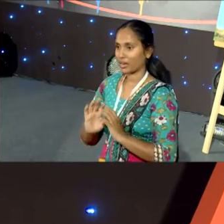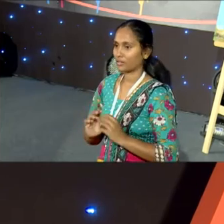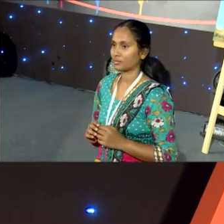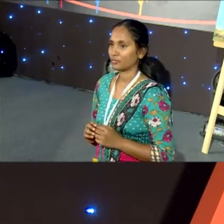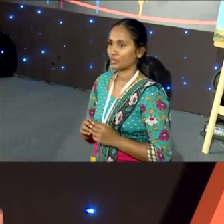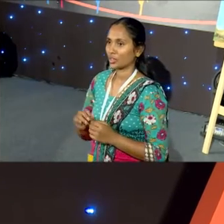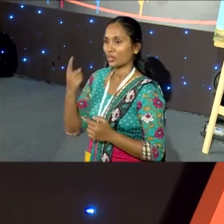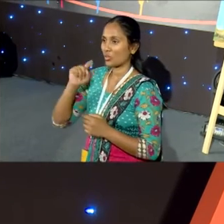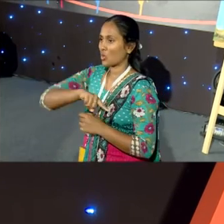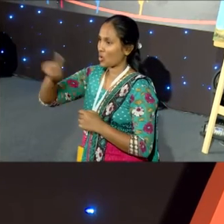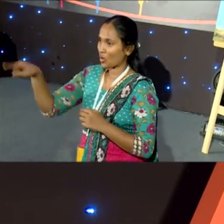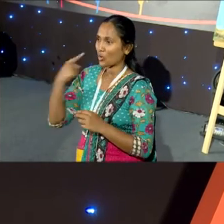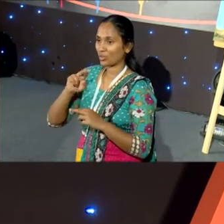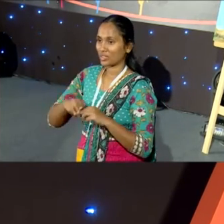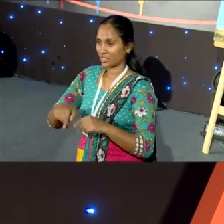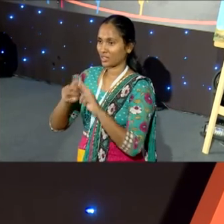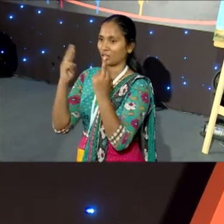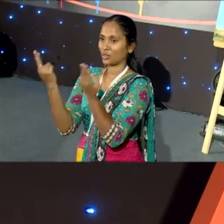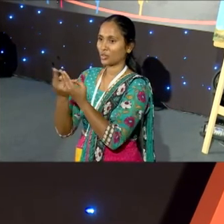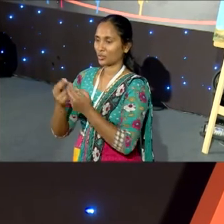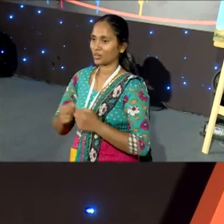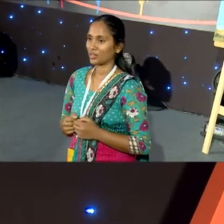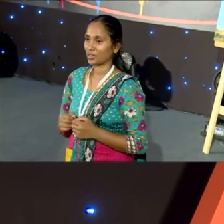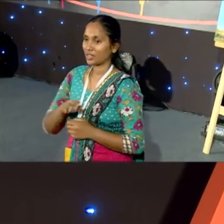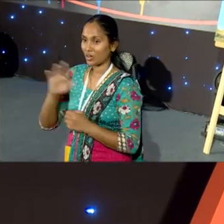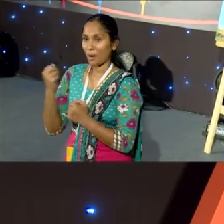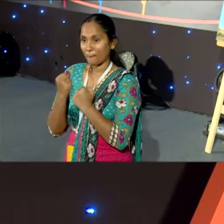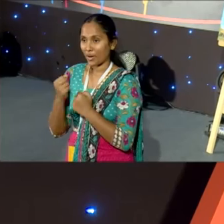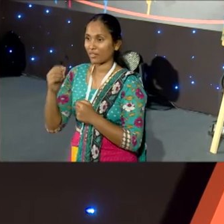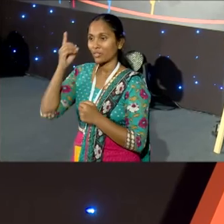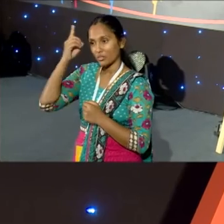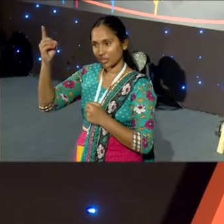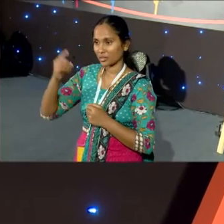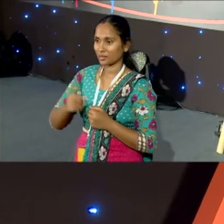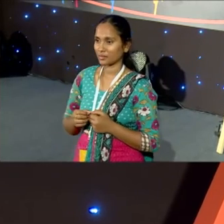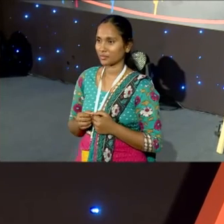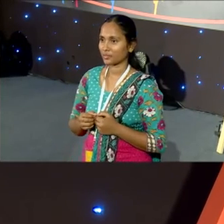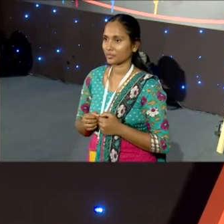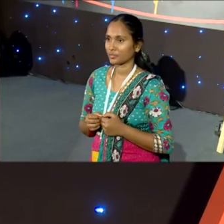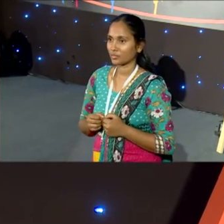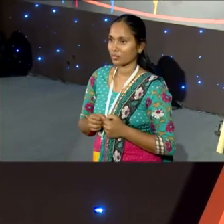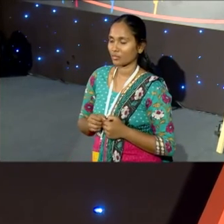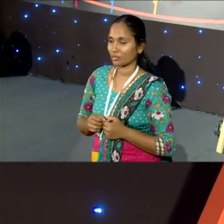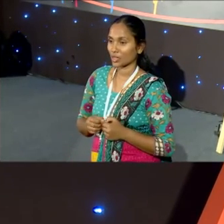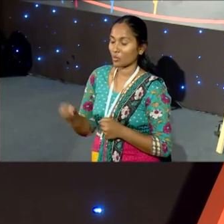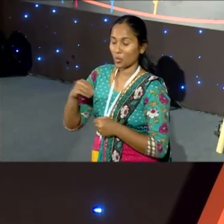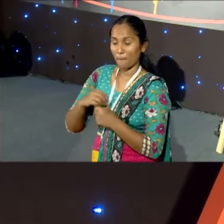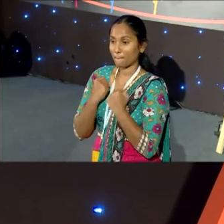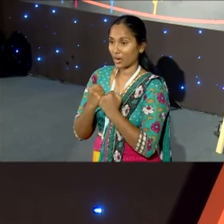all of us who are sitting in this room today is the capacity to dream. It's such a